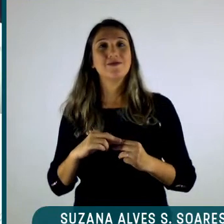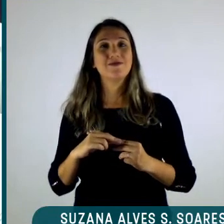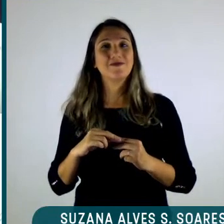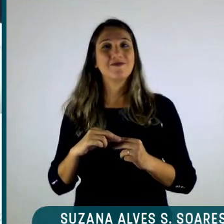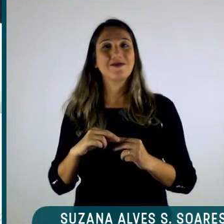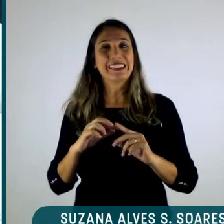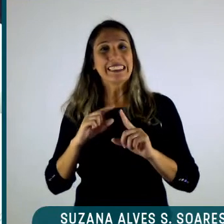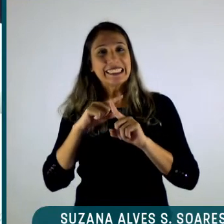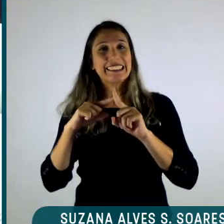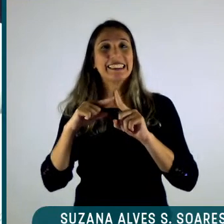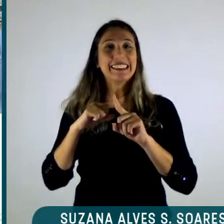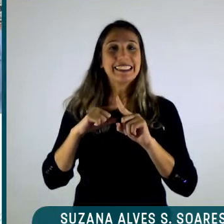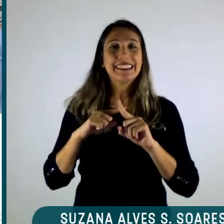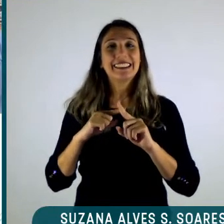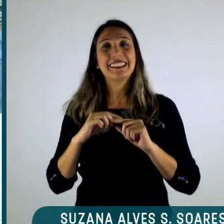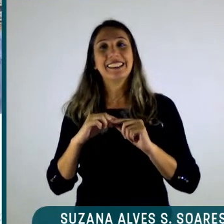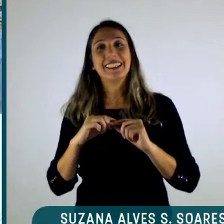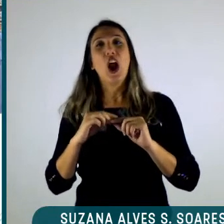What,